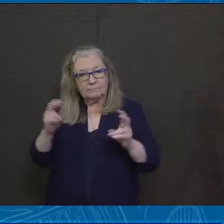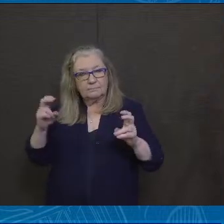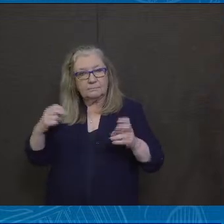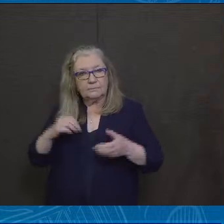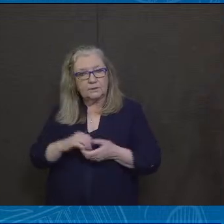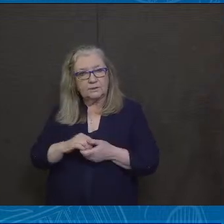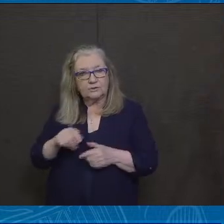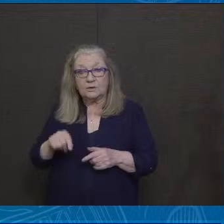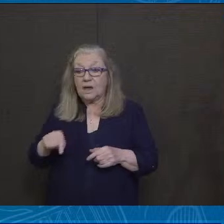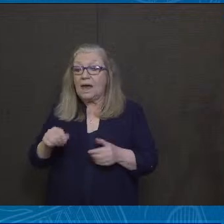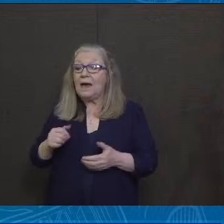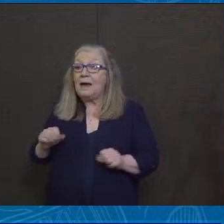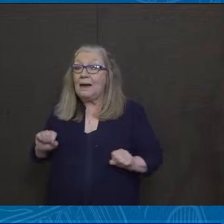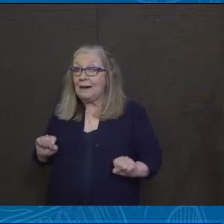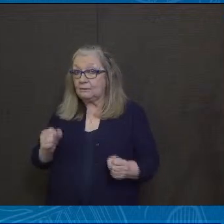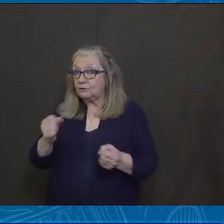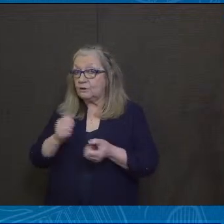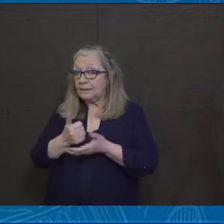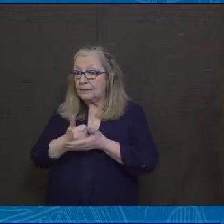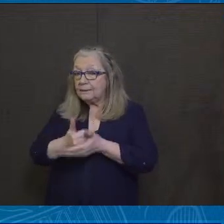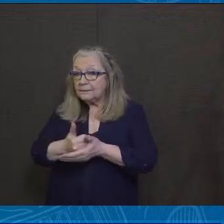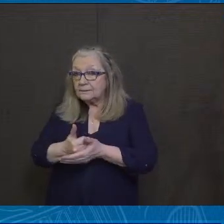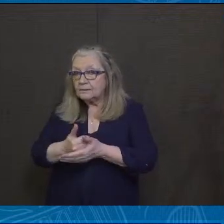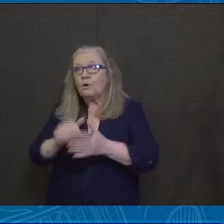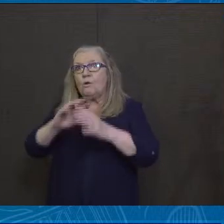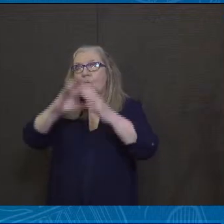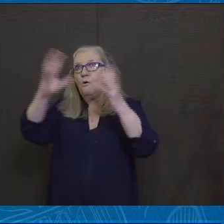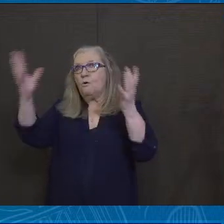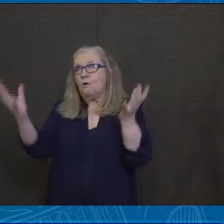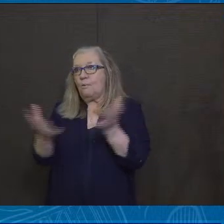ActionAid is a global federated